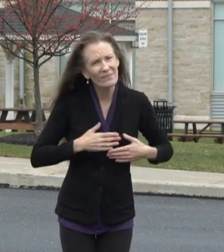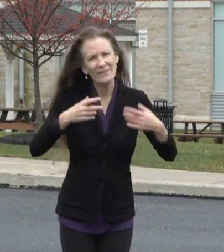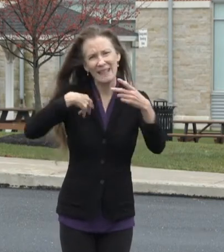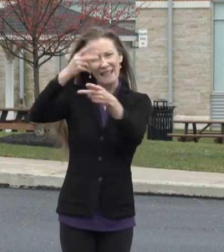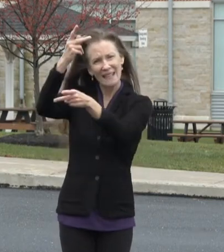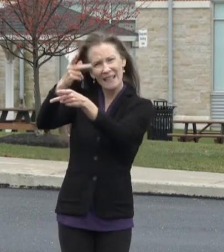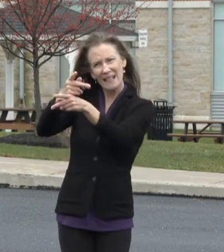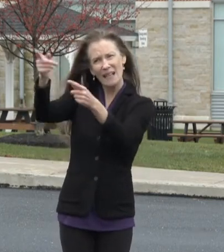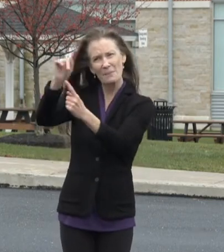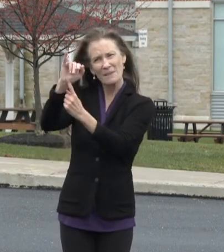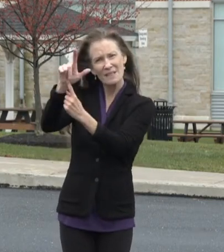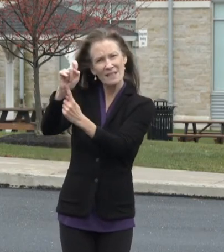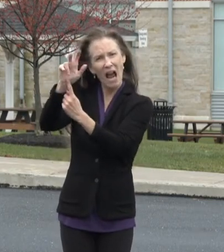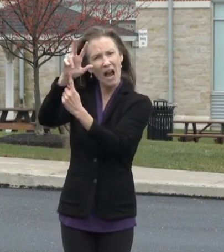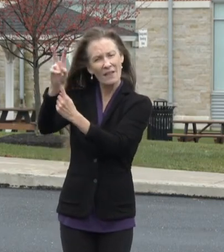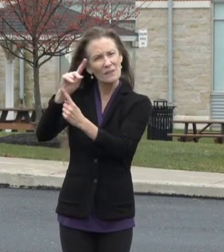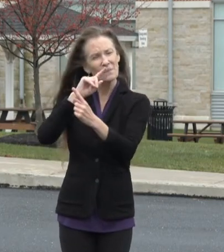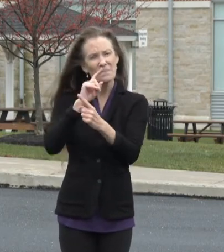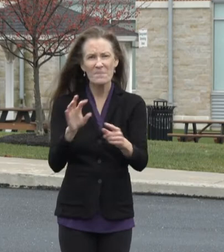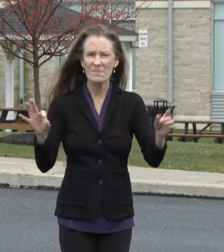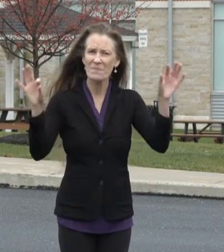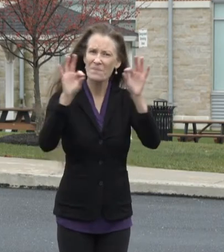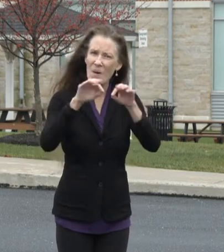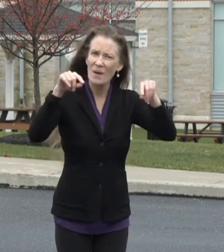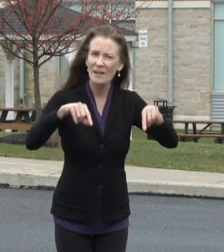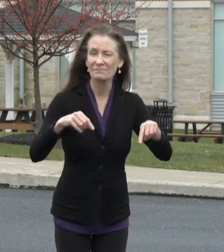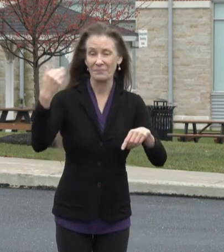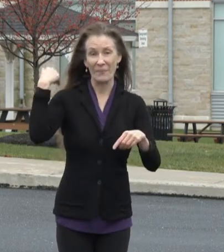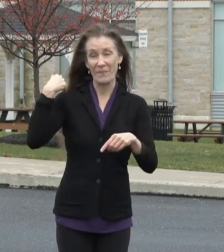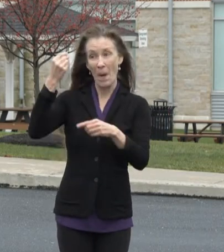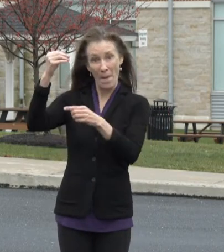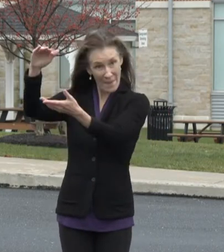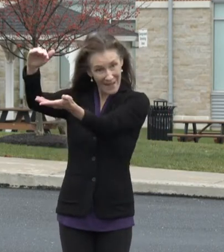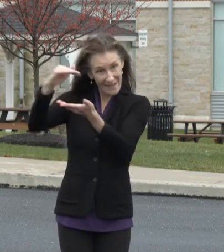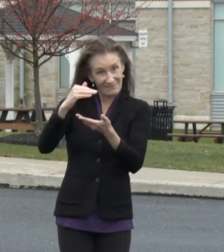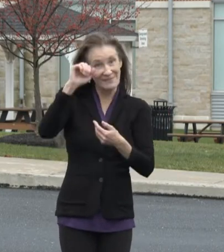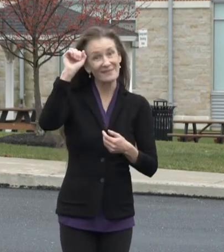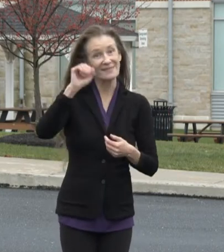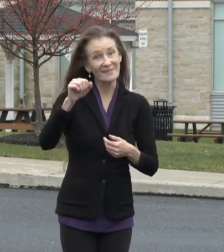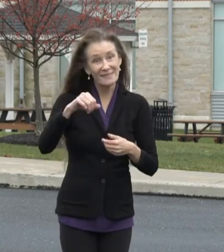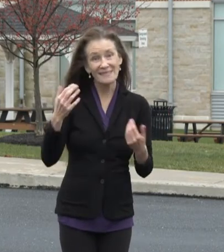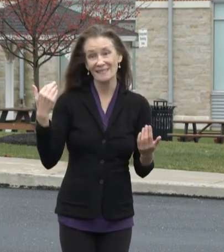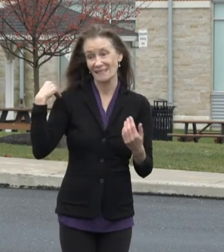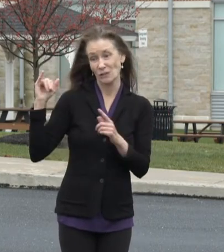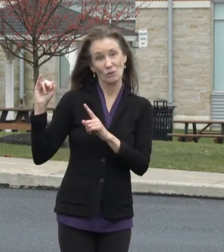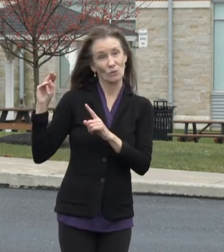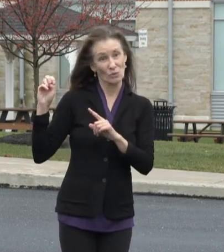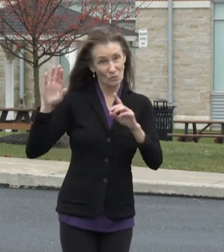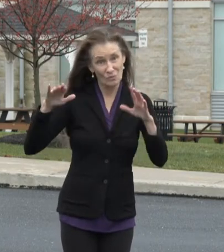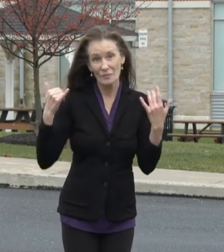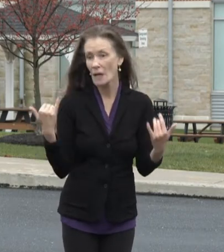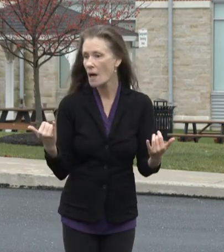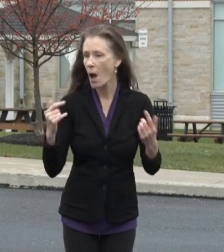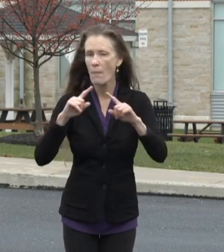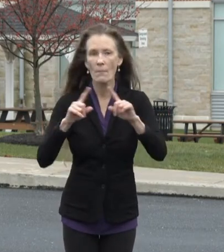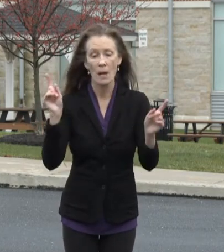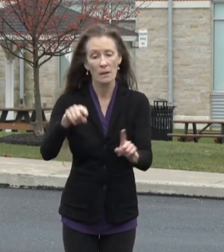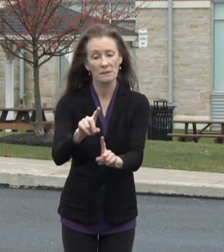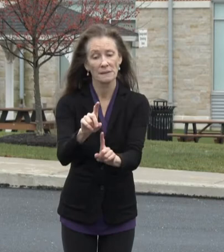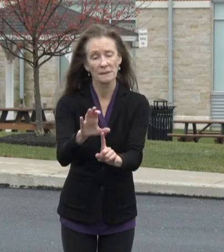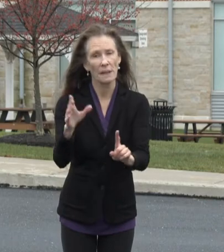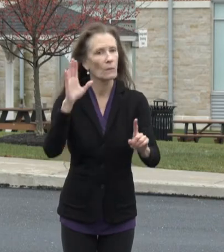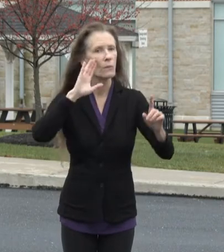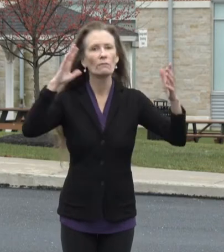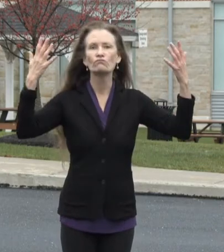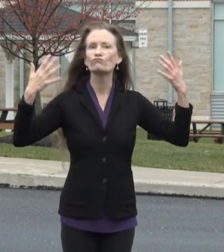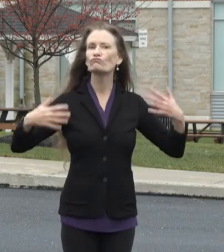early stages of the pandemic and reauthorized in June, but is set to end in mid-December, if not reauthorized at the federal level.